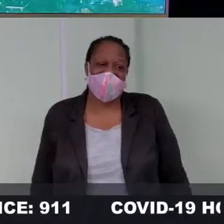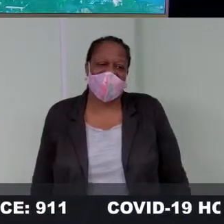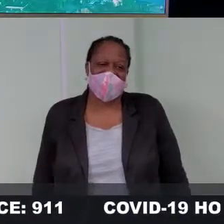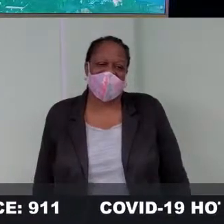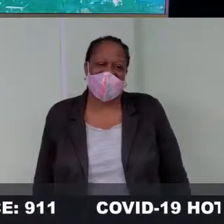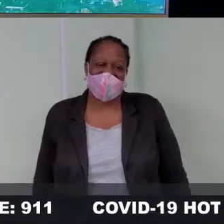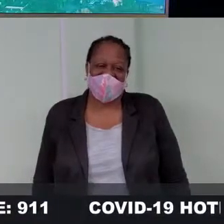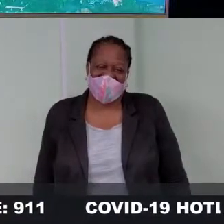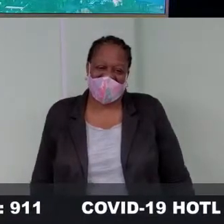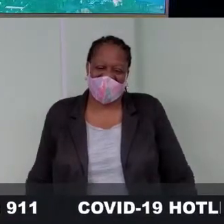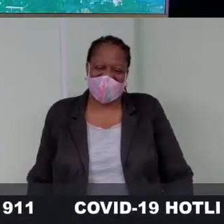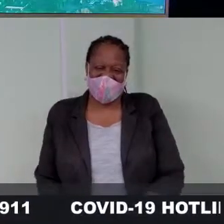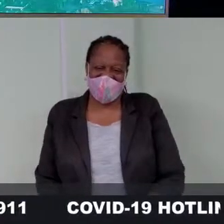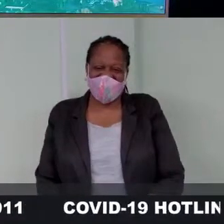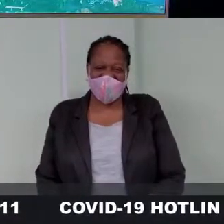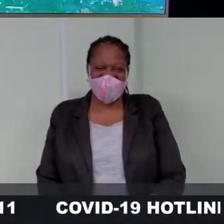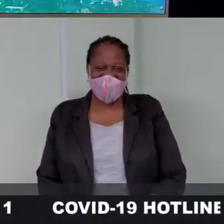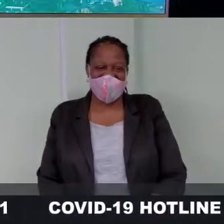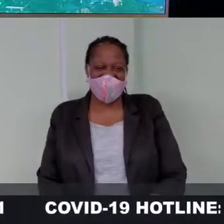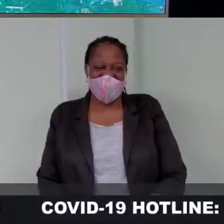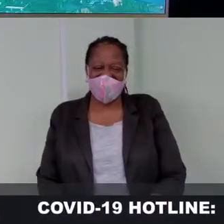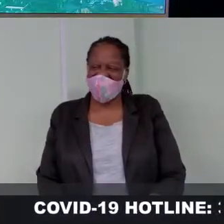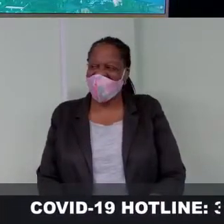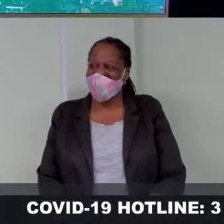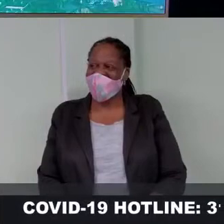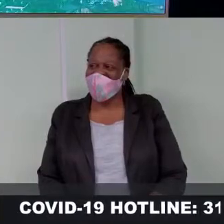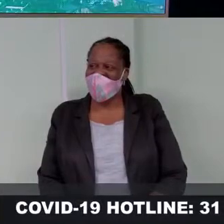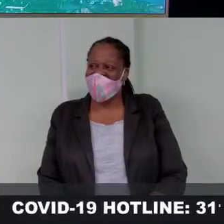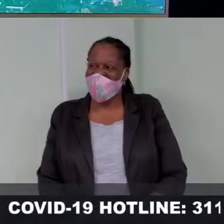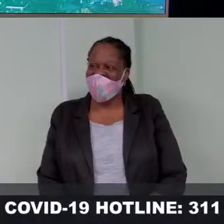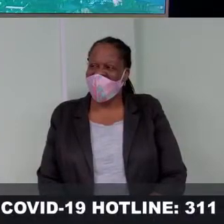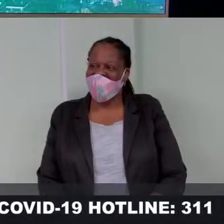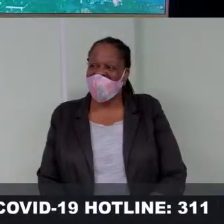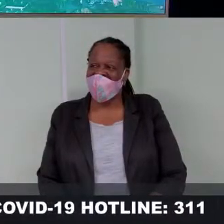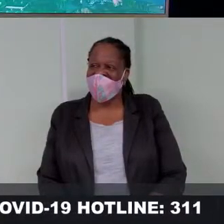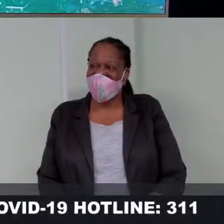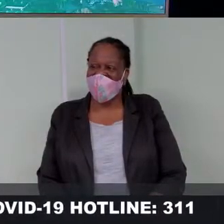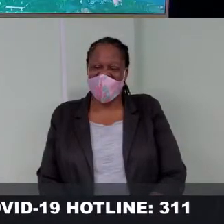Sorry, my apologies, Dr. Wilkinson.